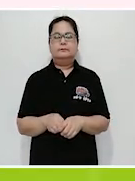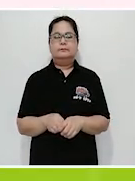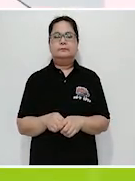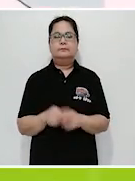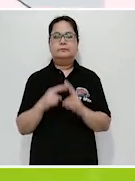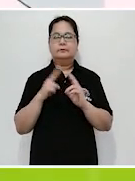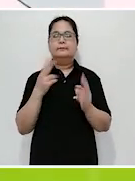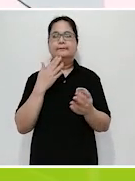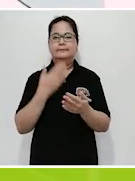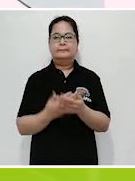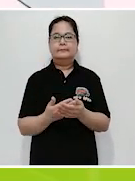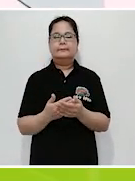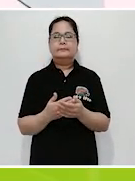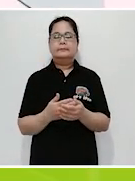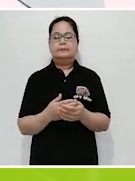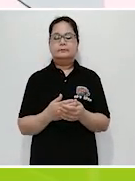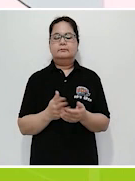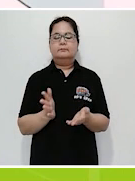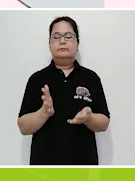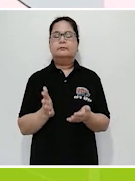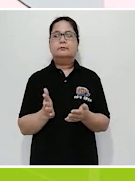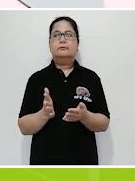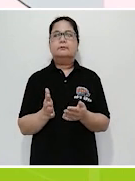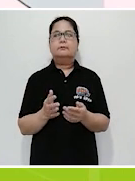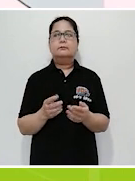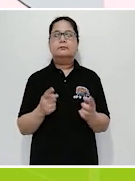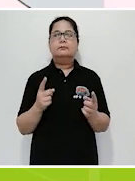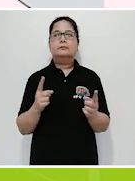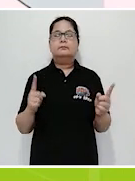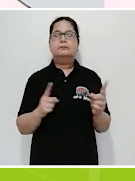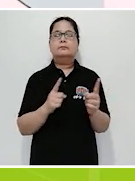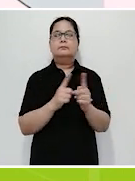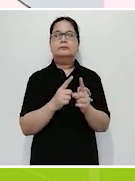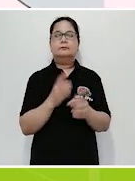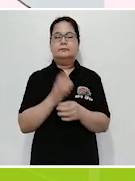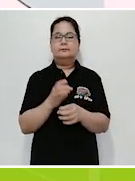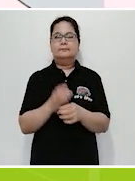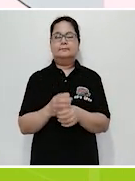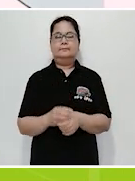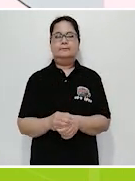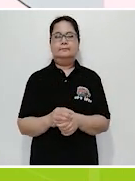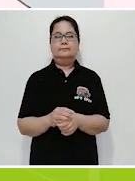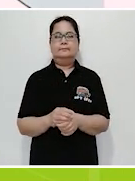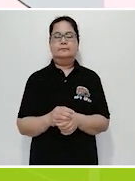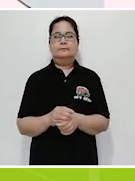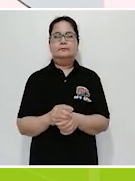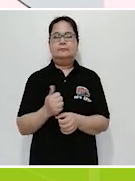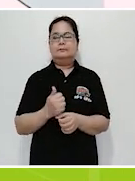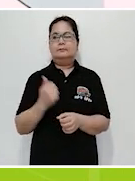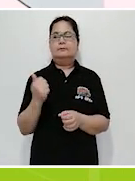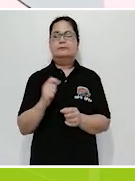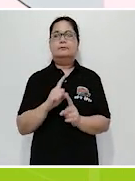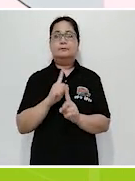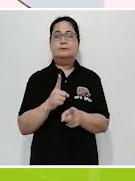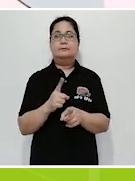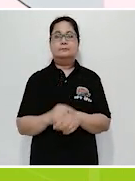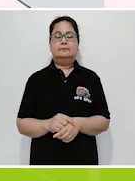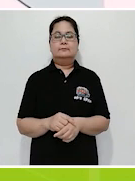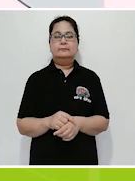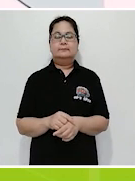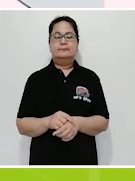Great answer! But Zorig might be accidentally hit by the car. Any other answer?